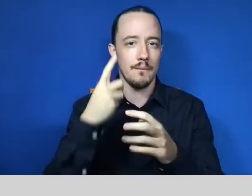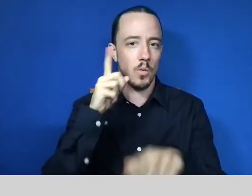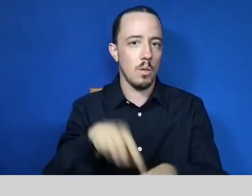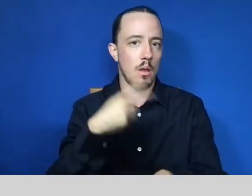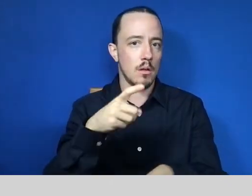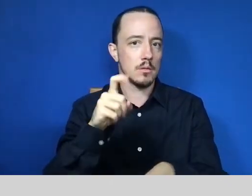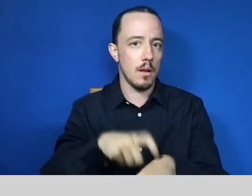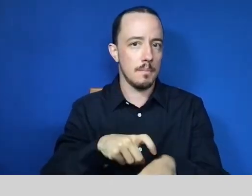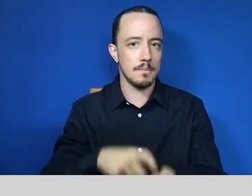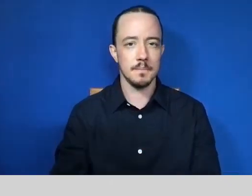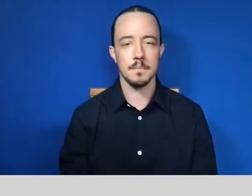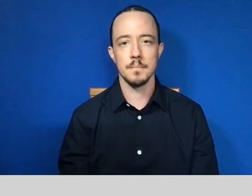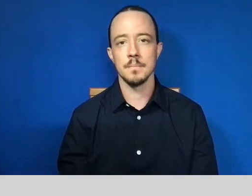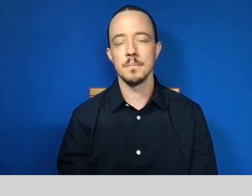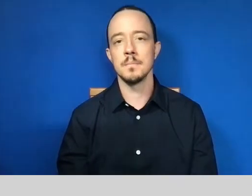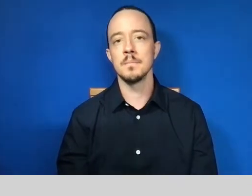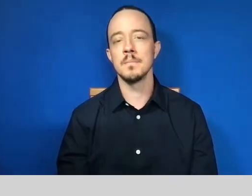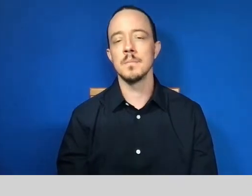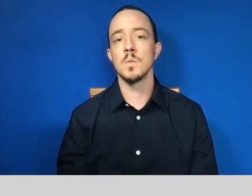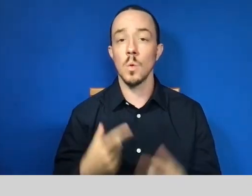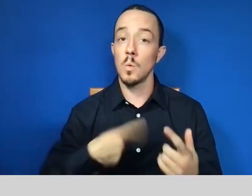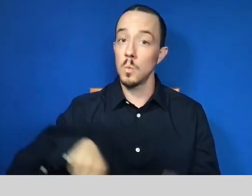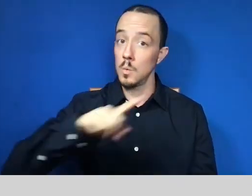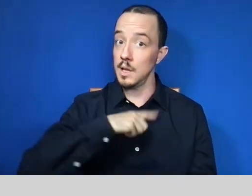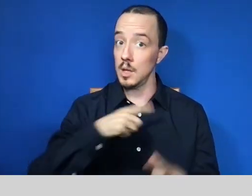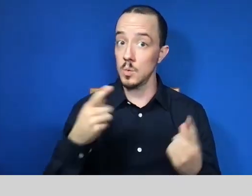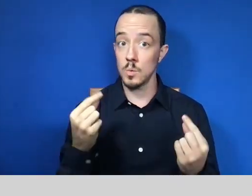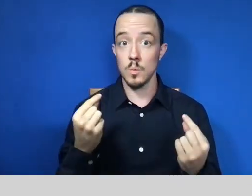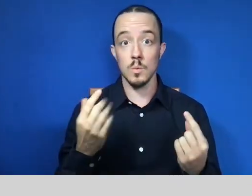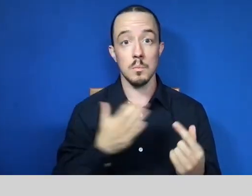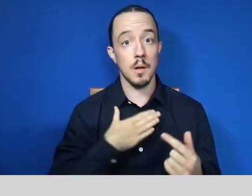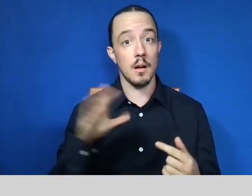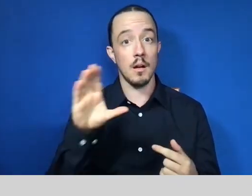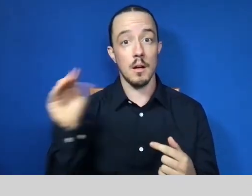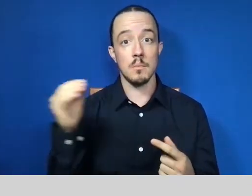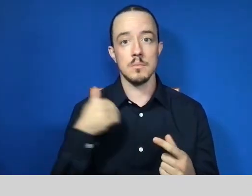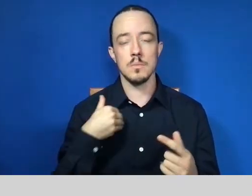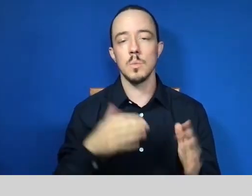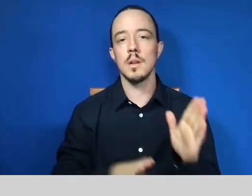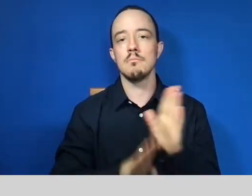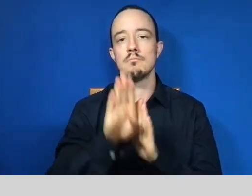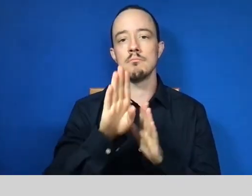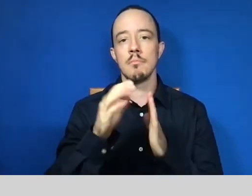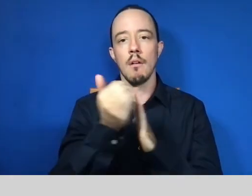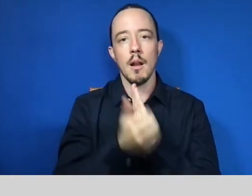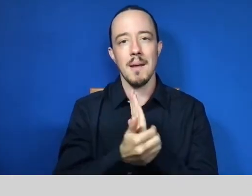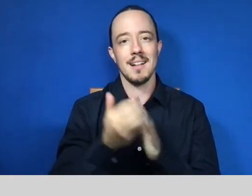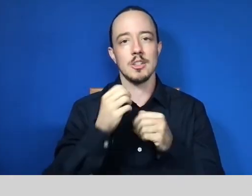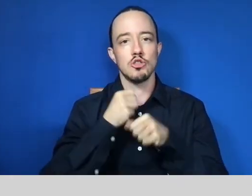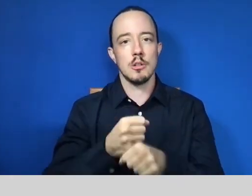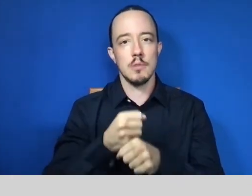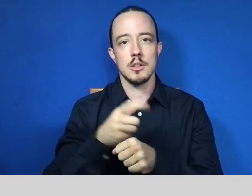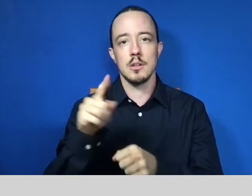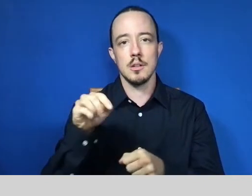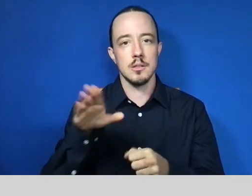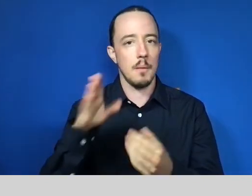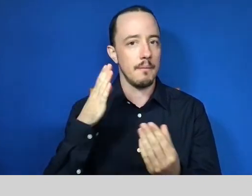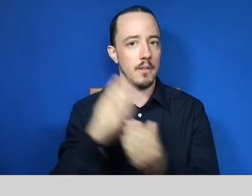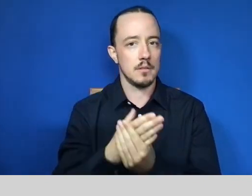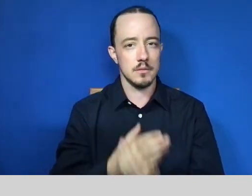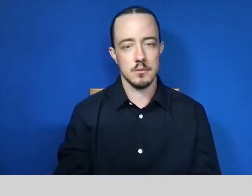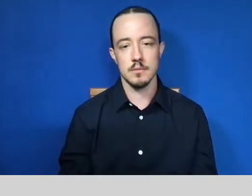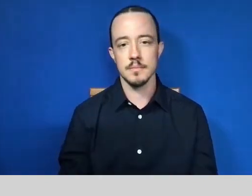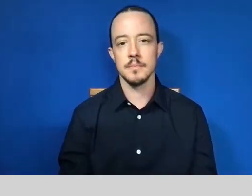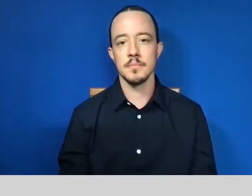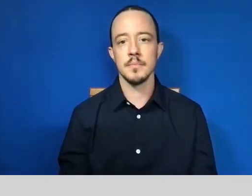So what we came up with in Toloka is automatic generation of such stub files. So what do